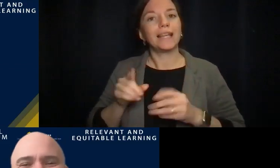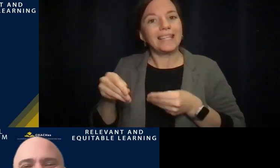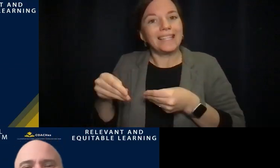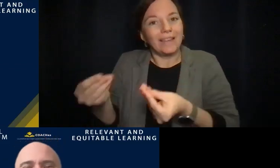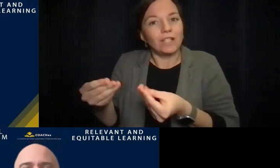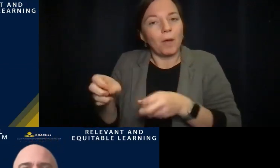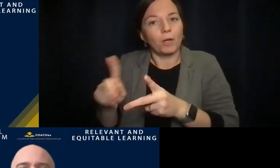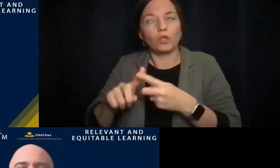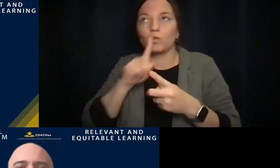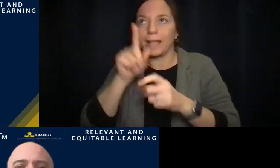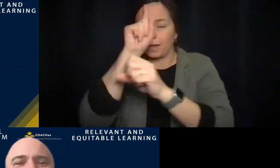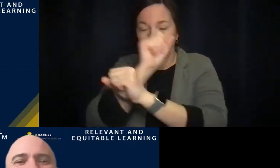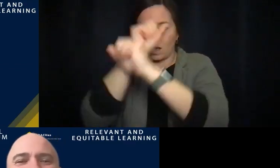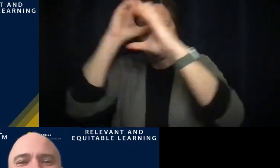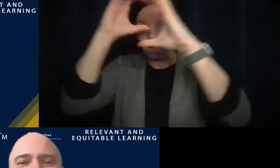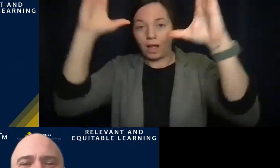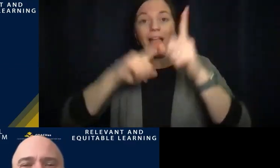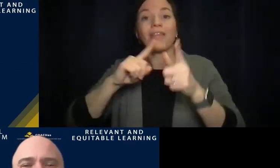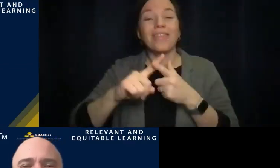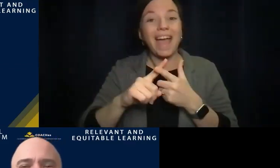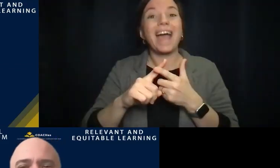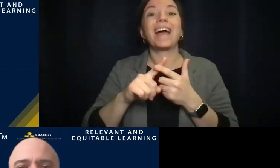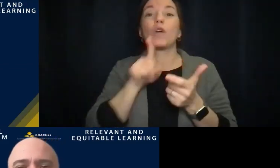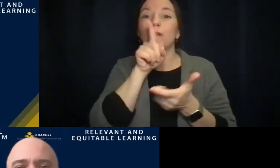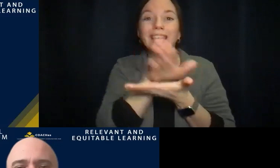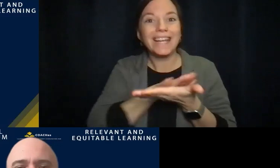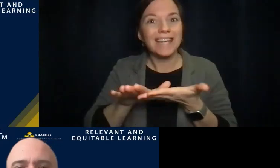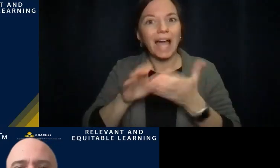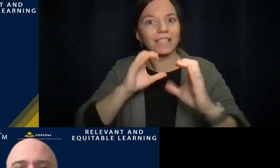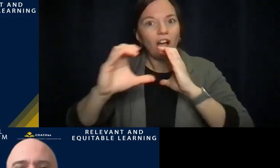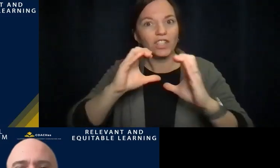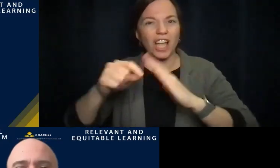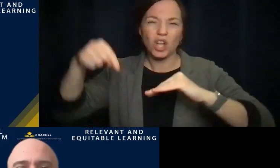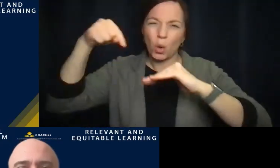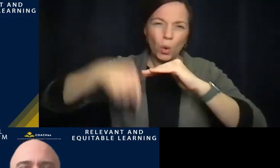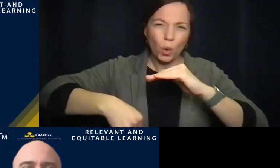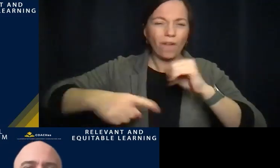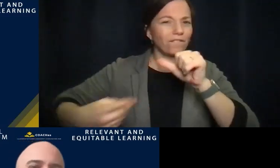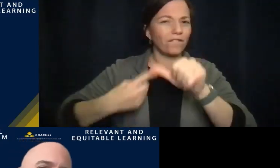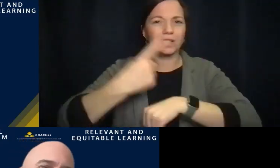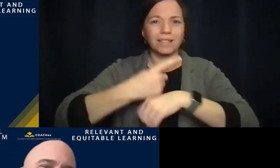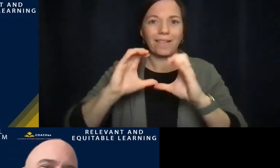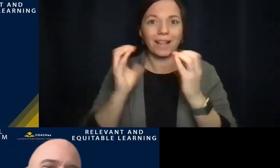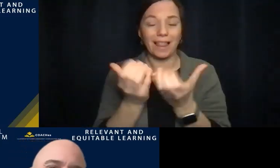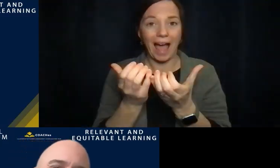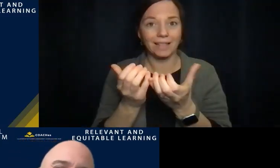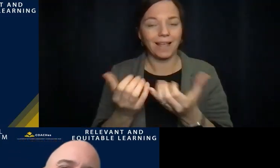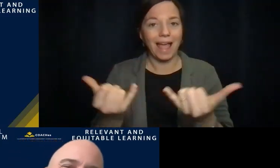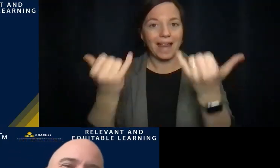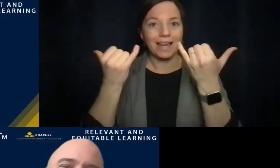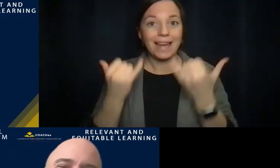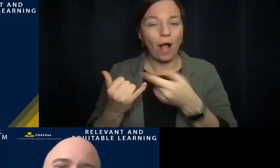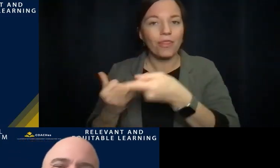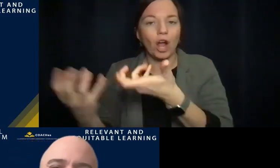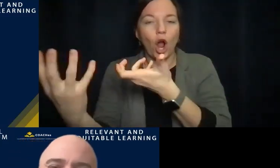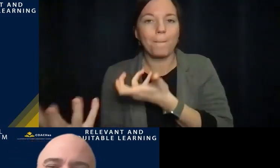then we have a nice, you know, robust conversation on the very first day of class, right? And that they are now they're part